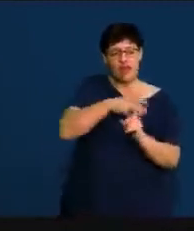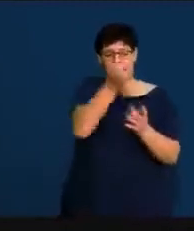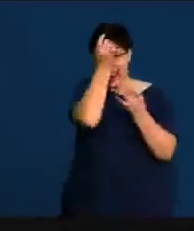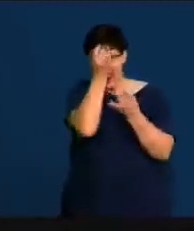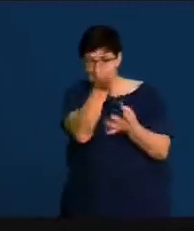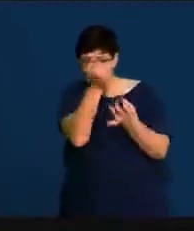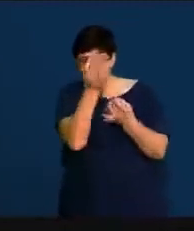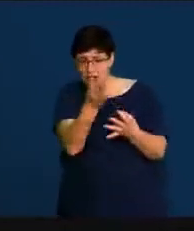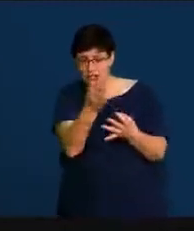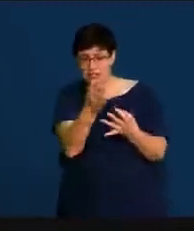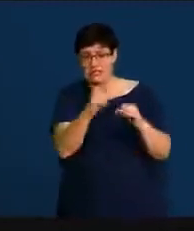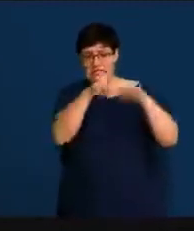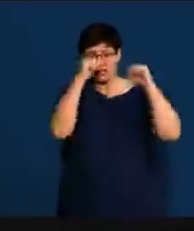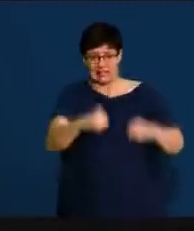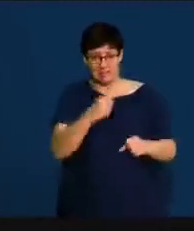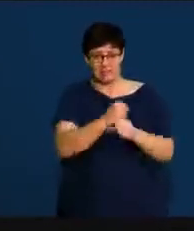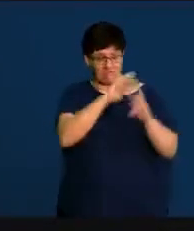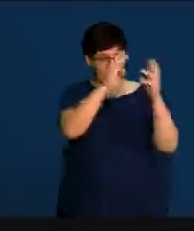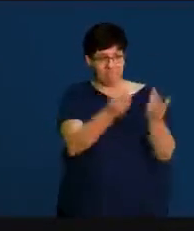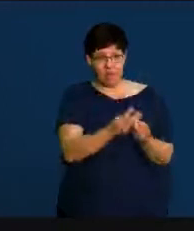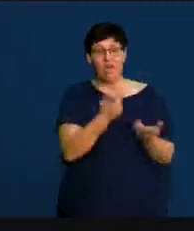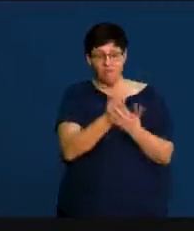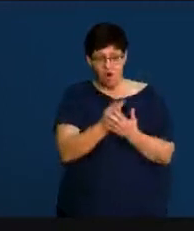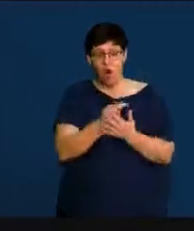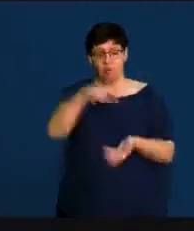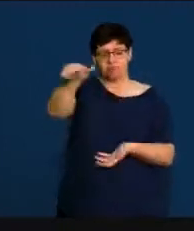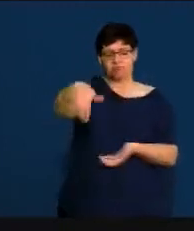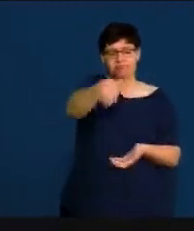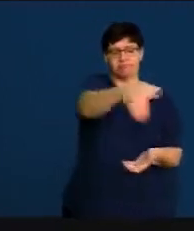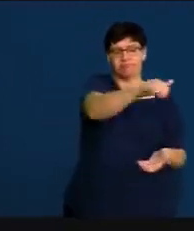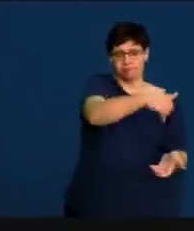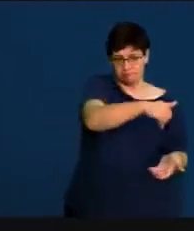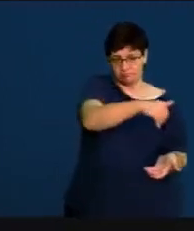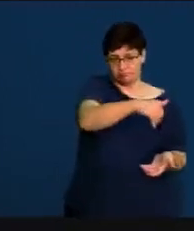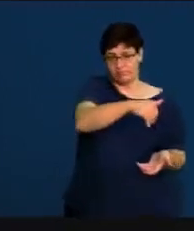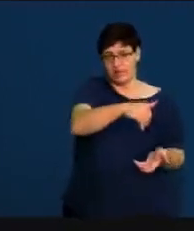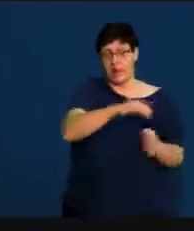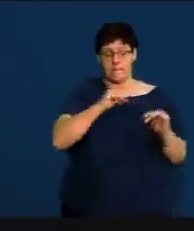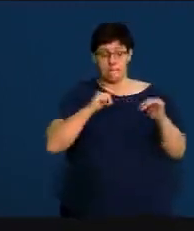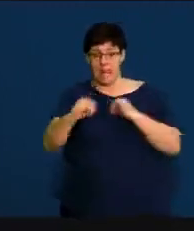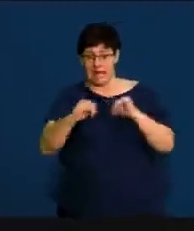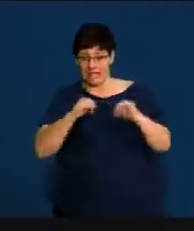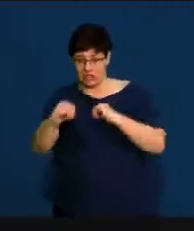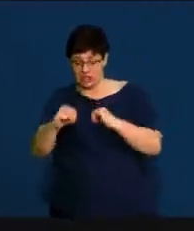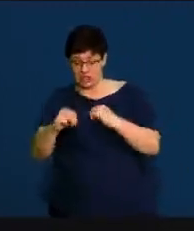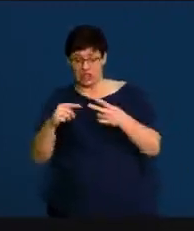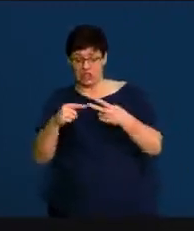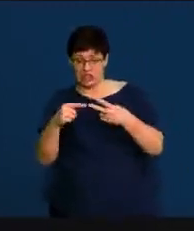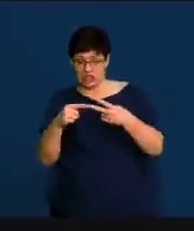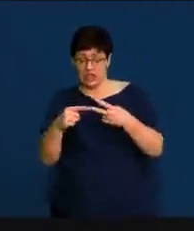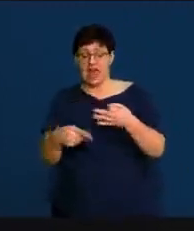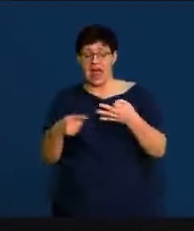system is a framework for gathering a keyword, managing a keyword,